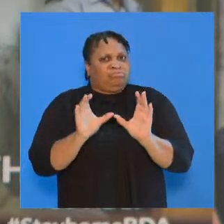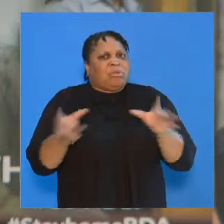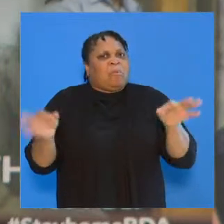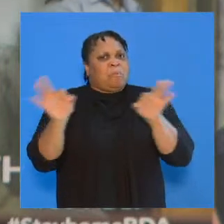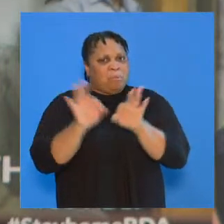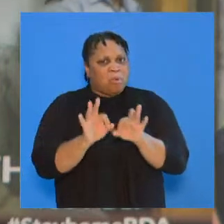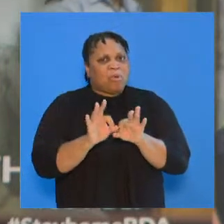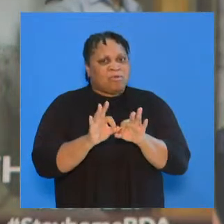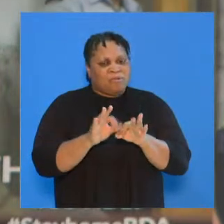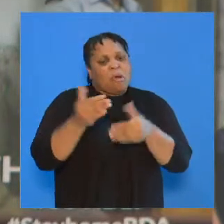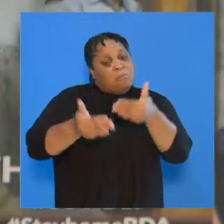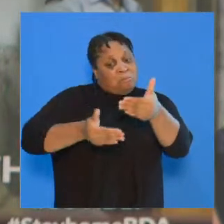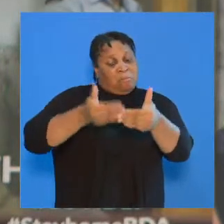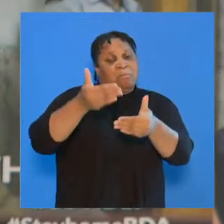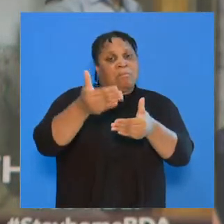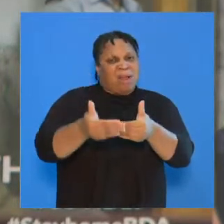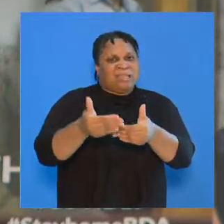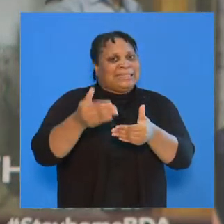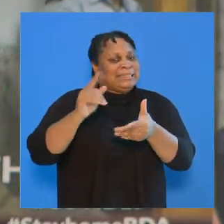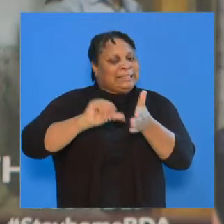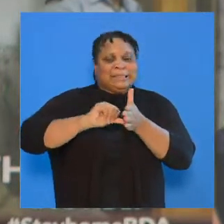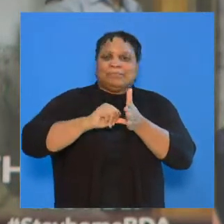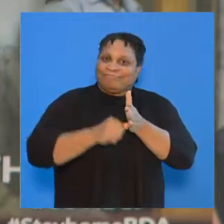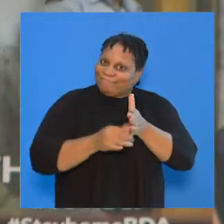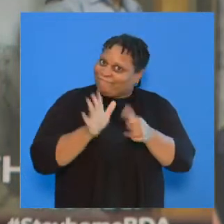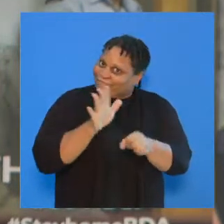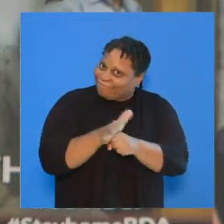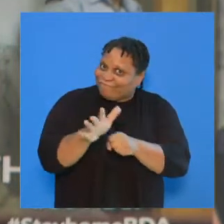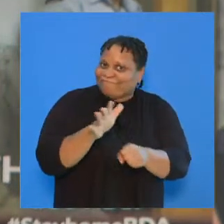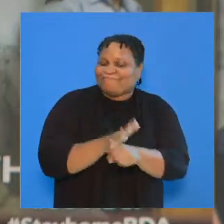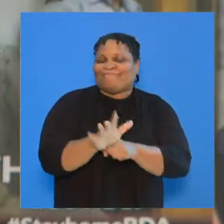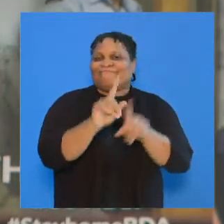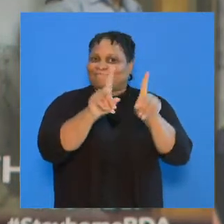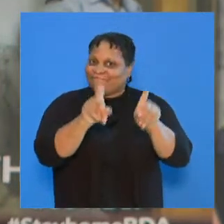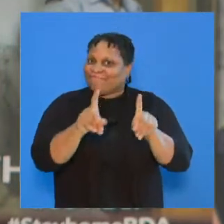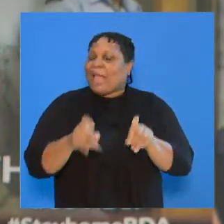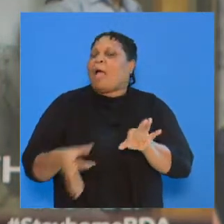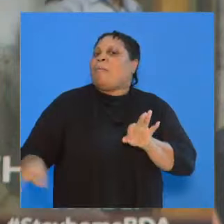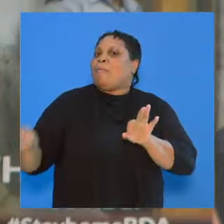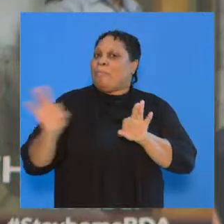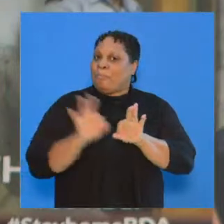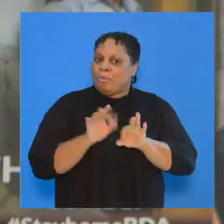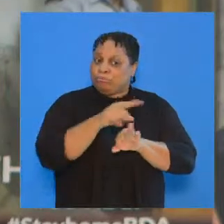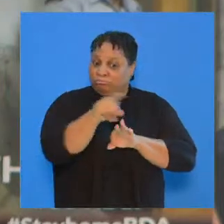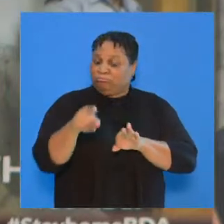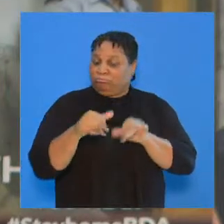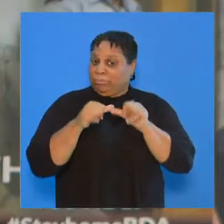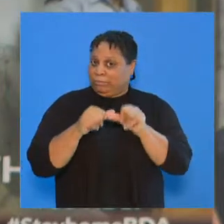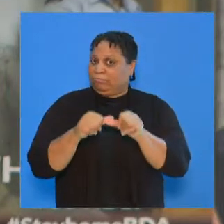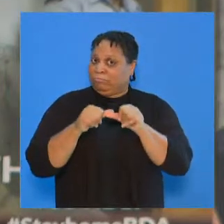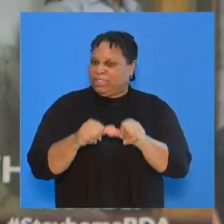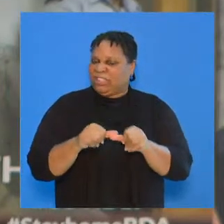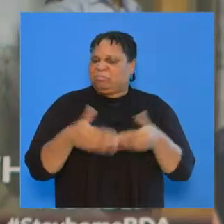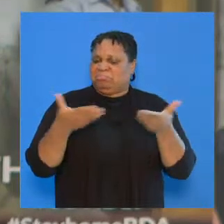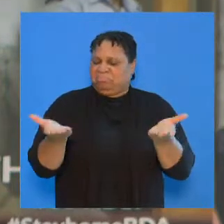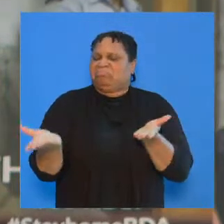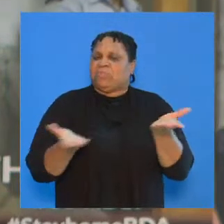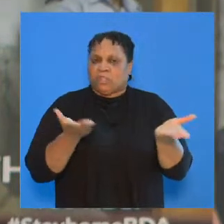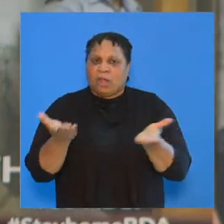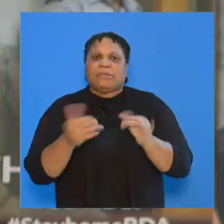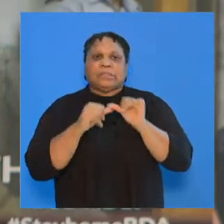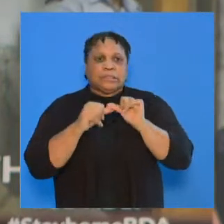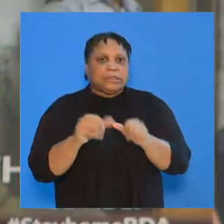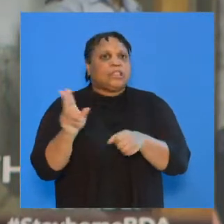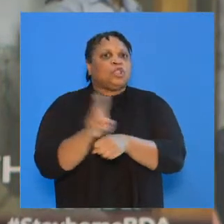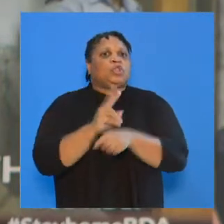Bermuda. I cannot emphasize enough the importance of testing for those who want to continue to offer these services, and the continued